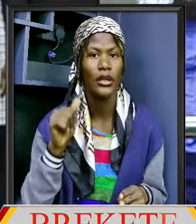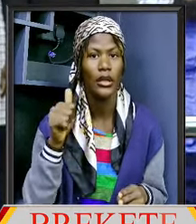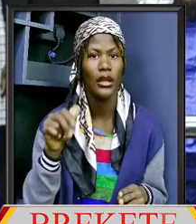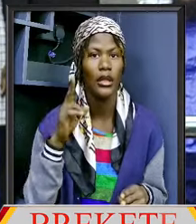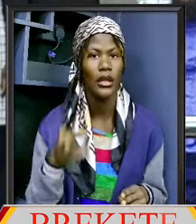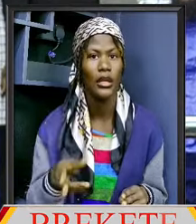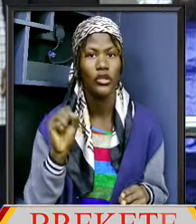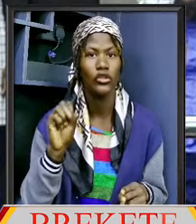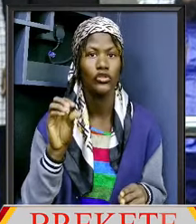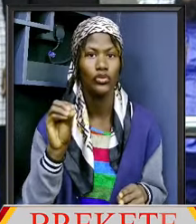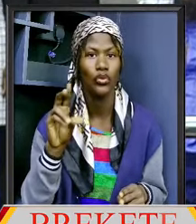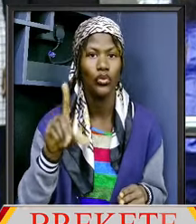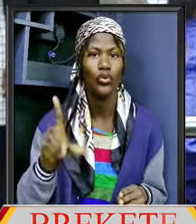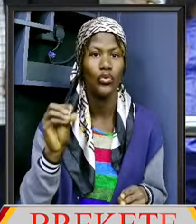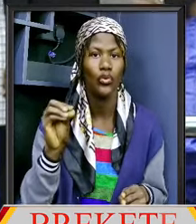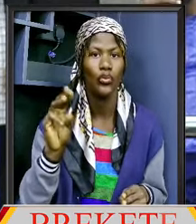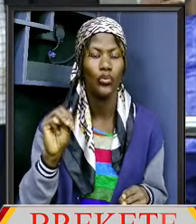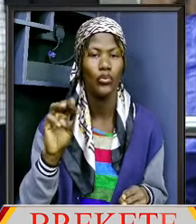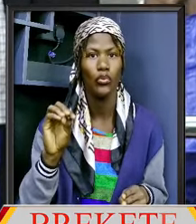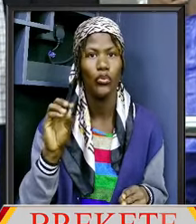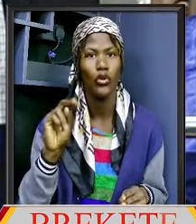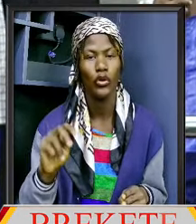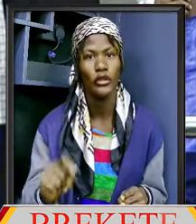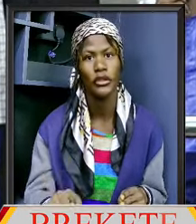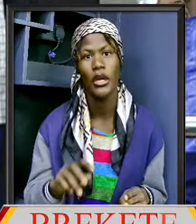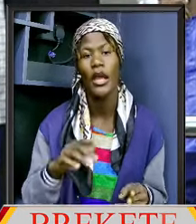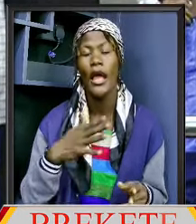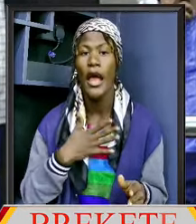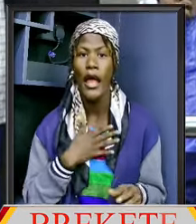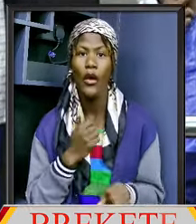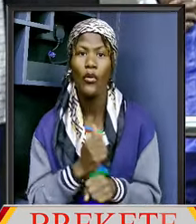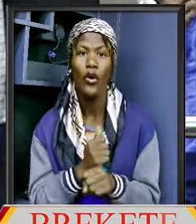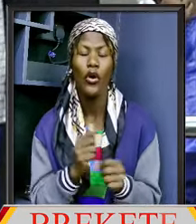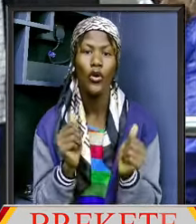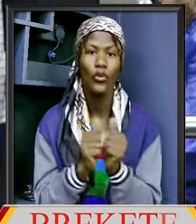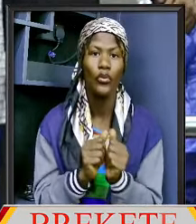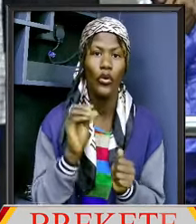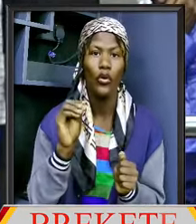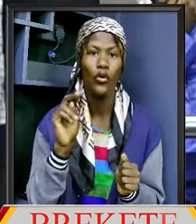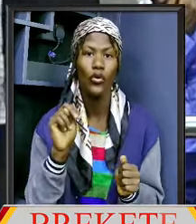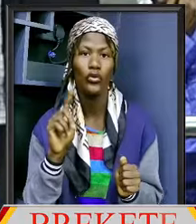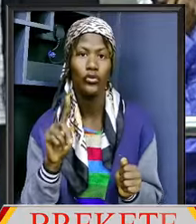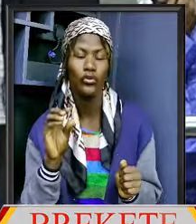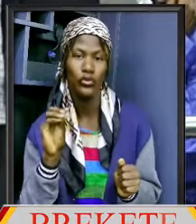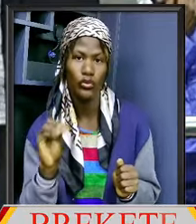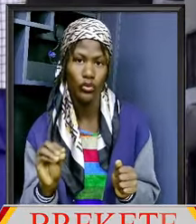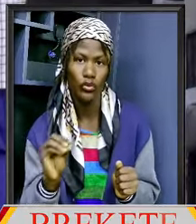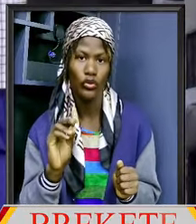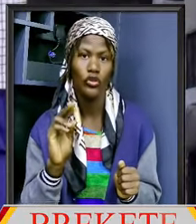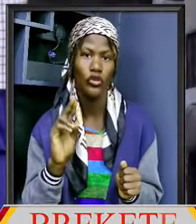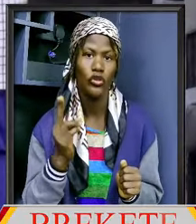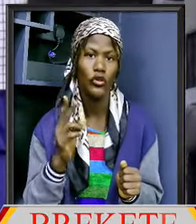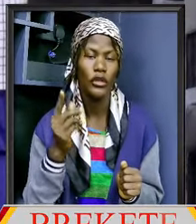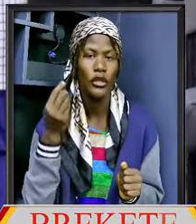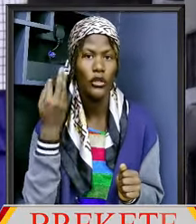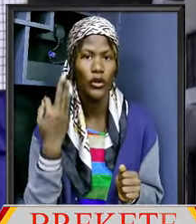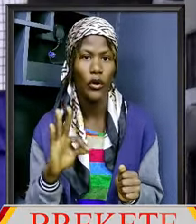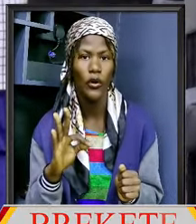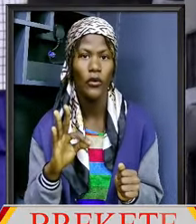Ondo State, Ondo Linen Hop Industry. We would. I got an